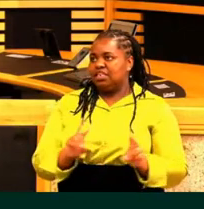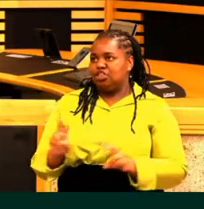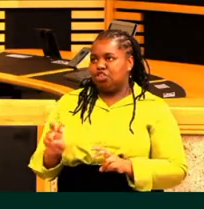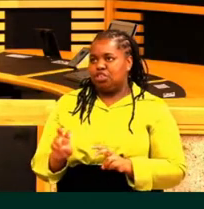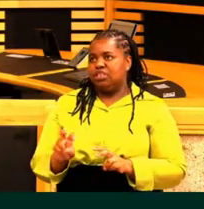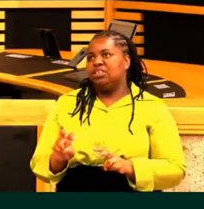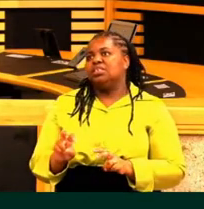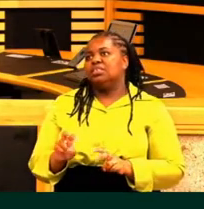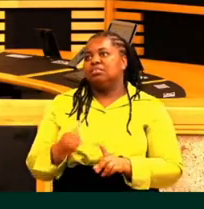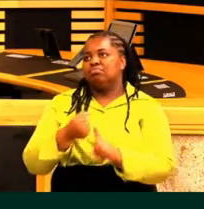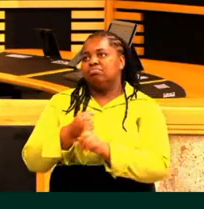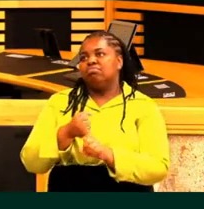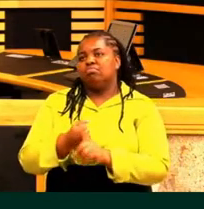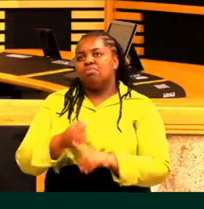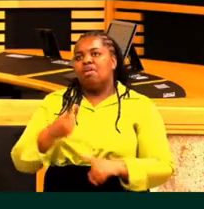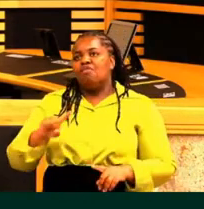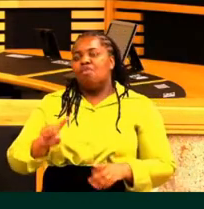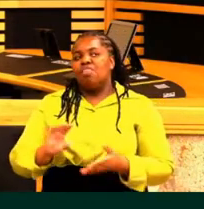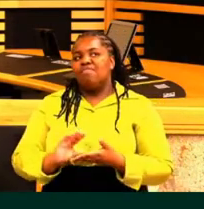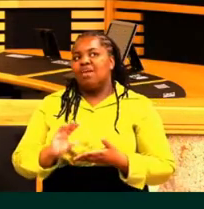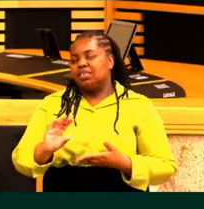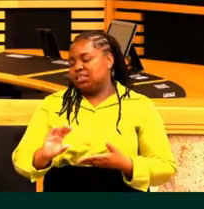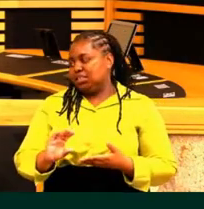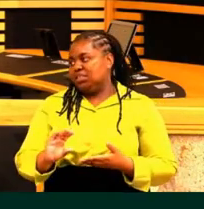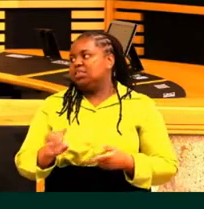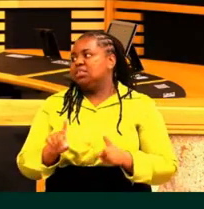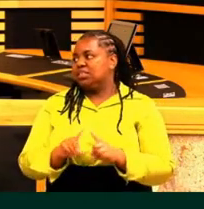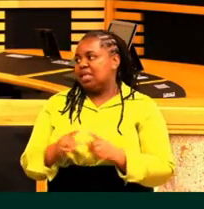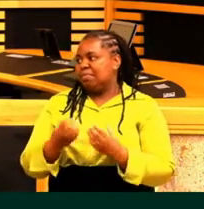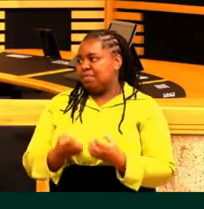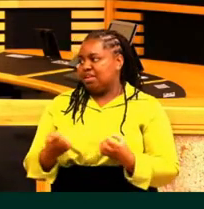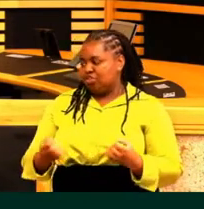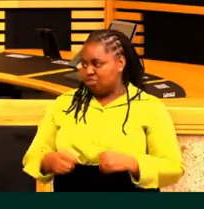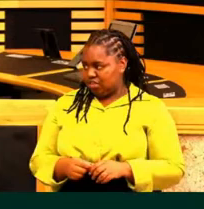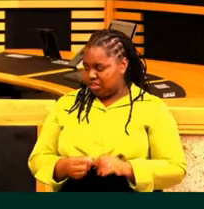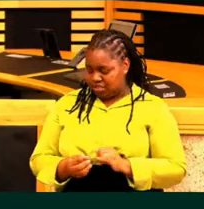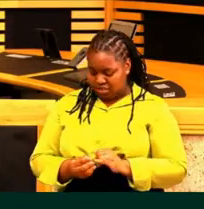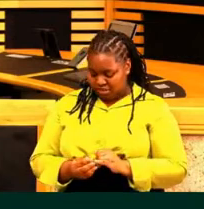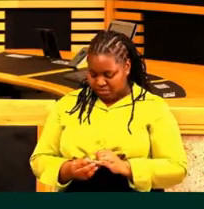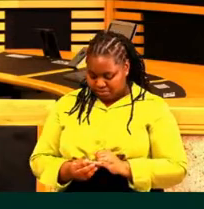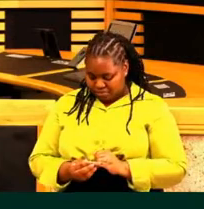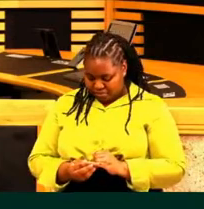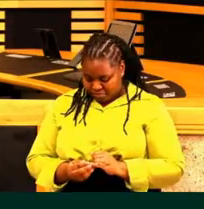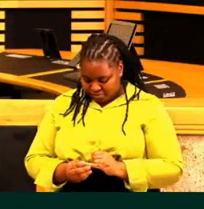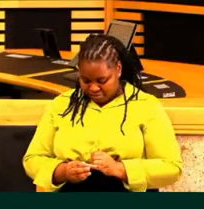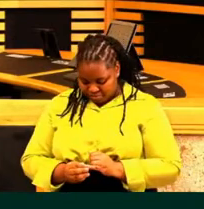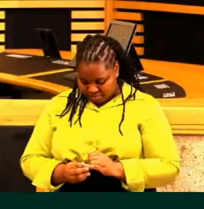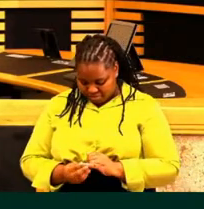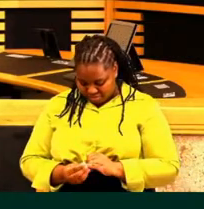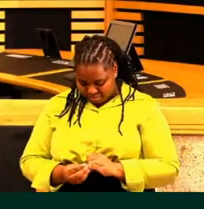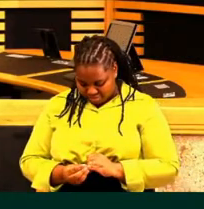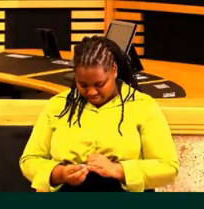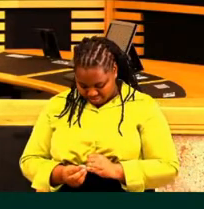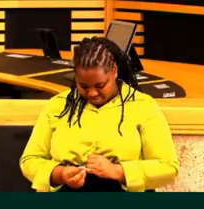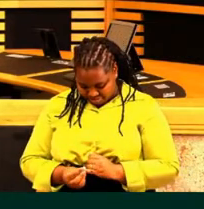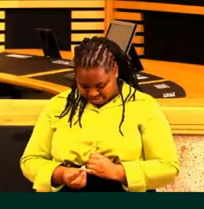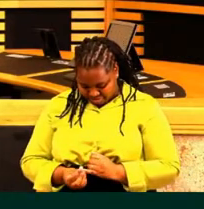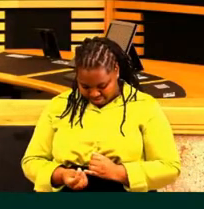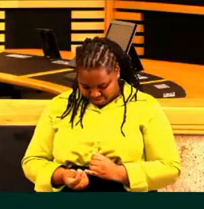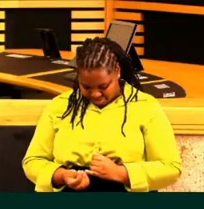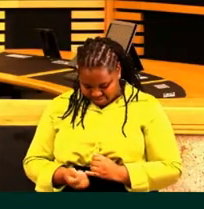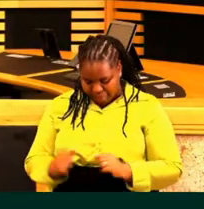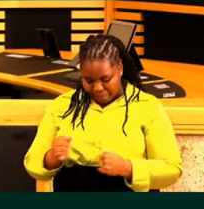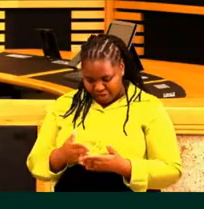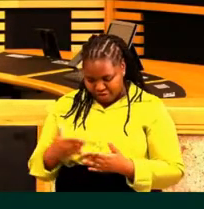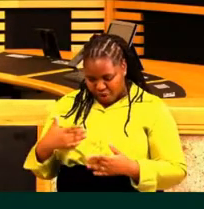and advocating for the funding and resources but in conclusion by